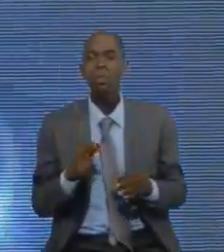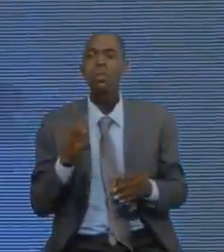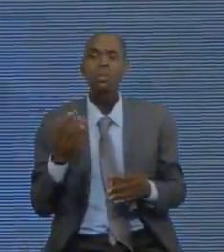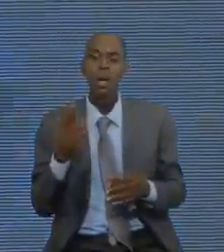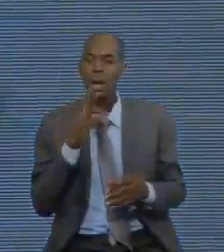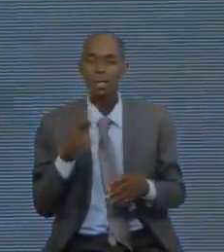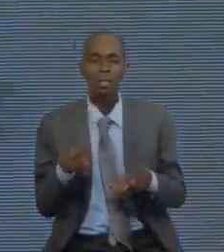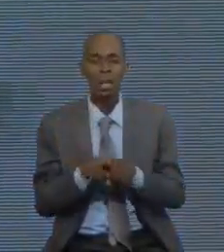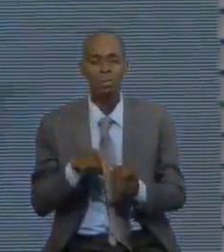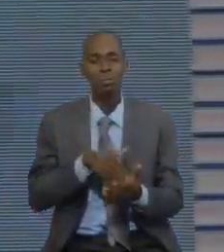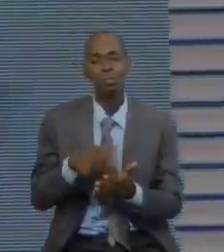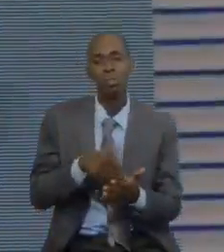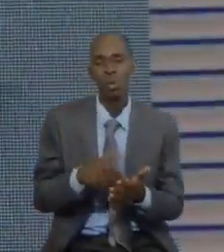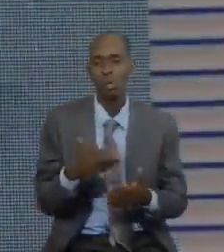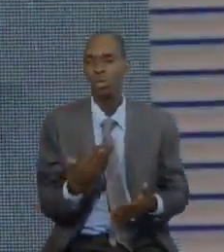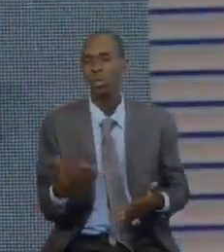straw.